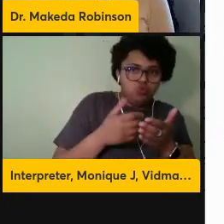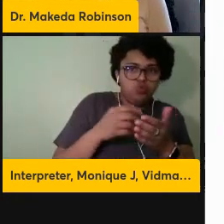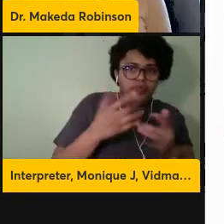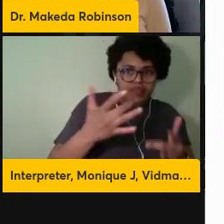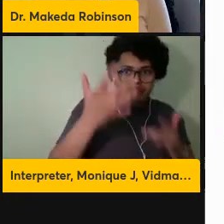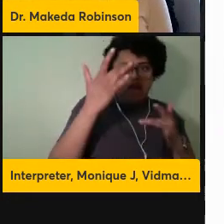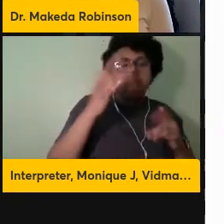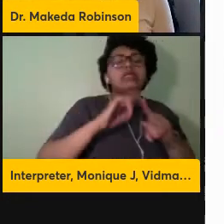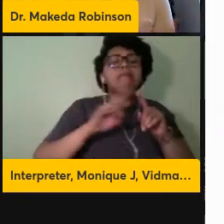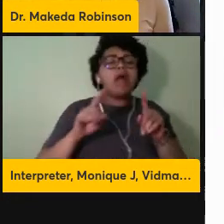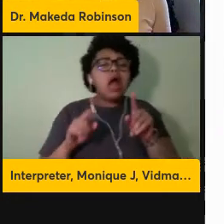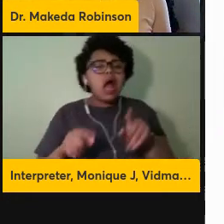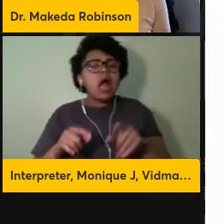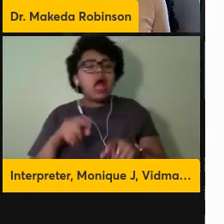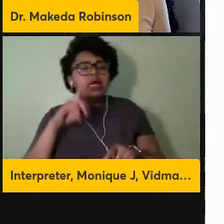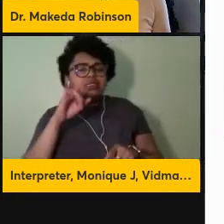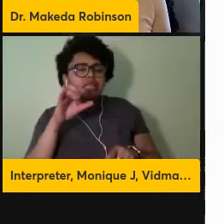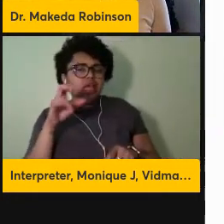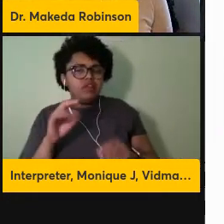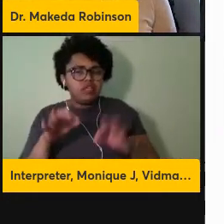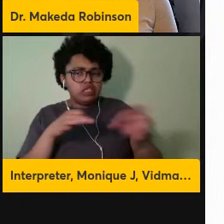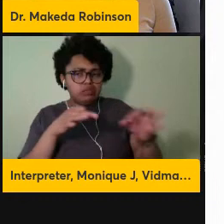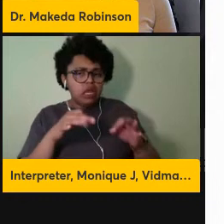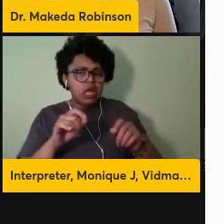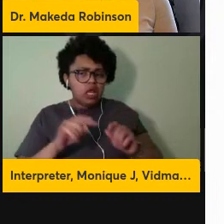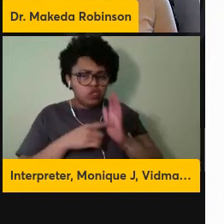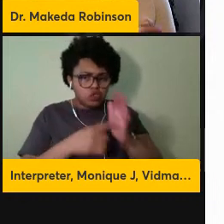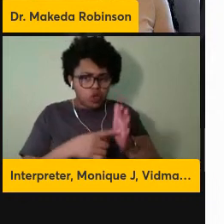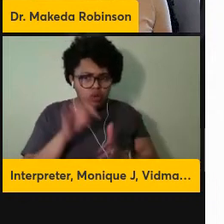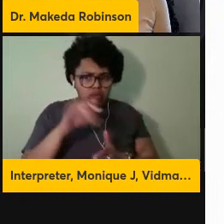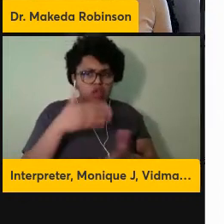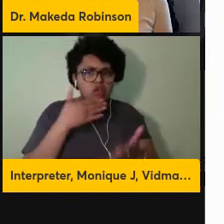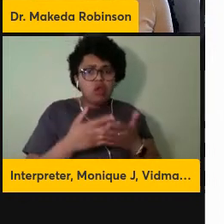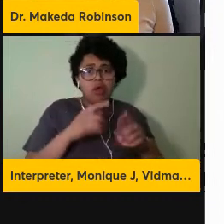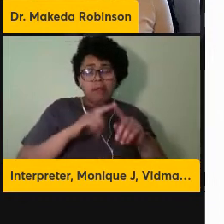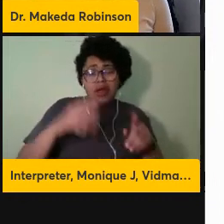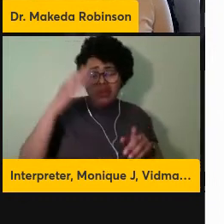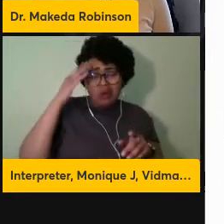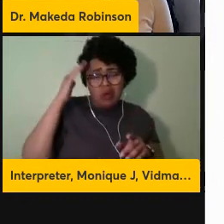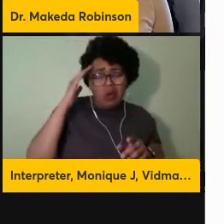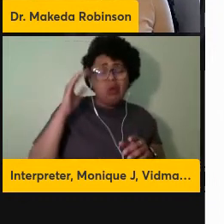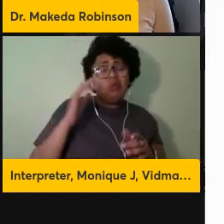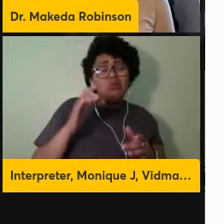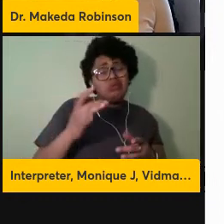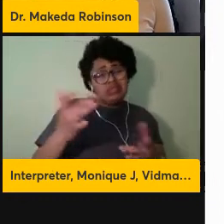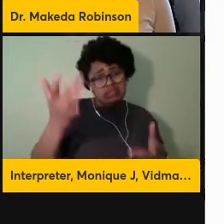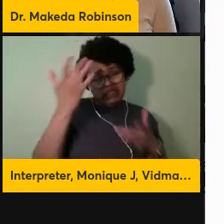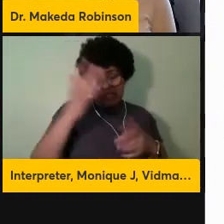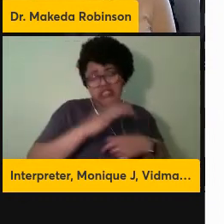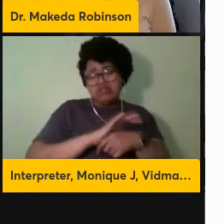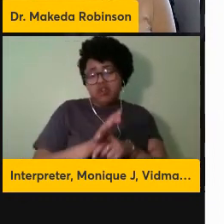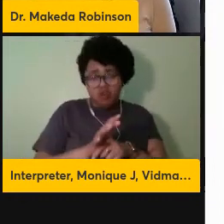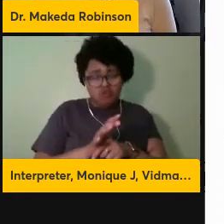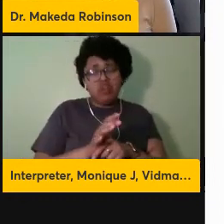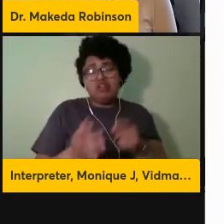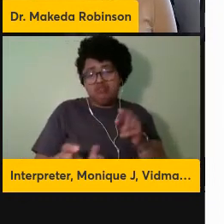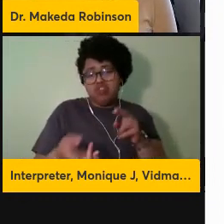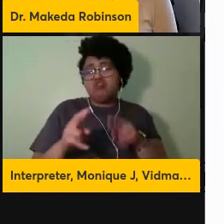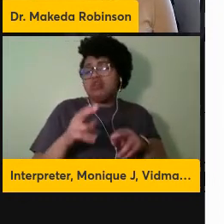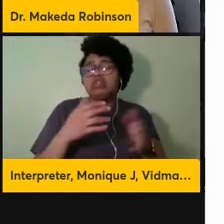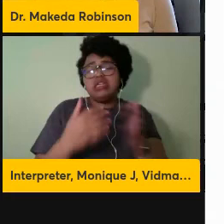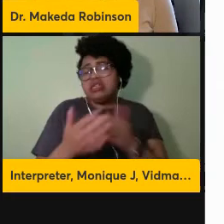sure as many of you know, the cases of COVID-19 have continued to increase despite the availability of vaccines, with